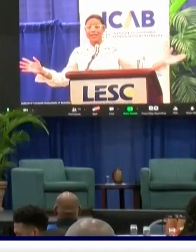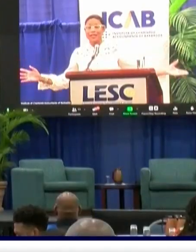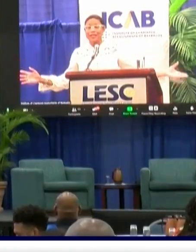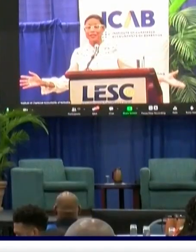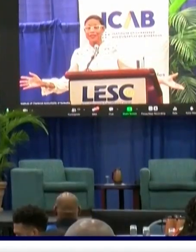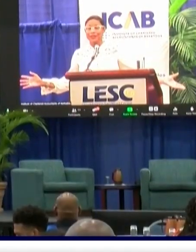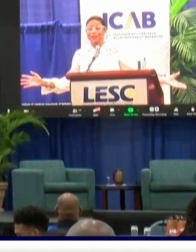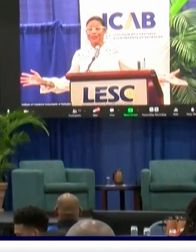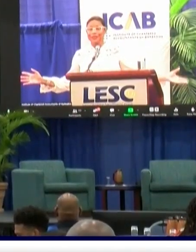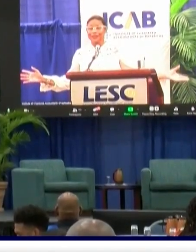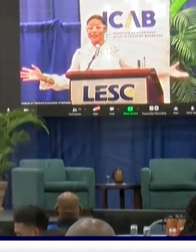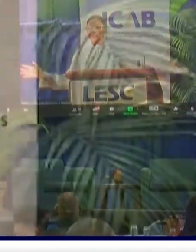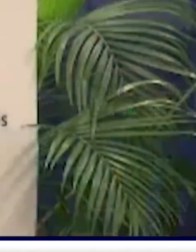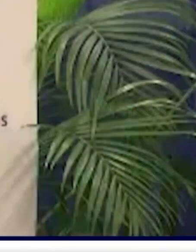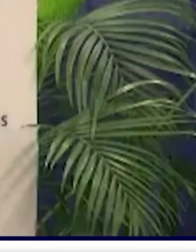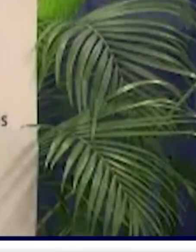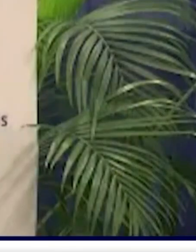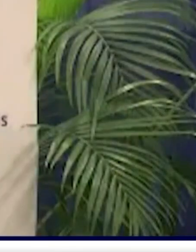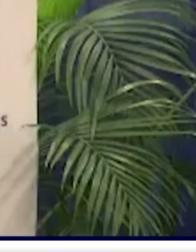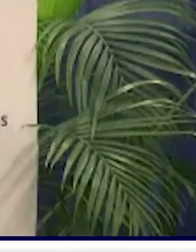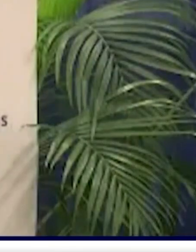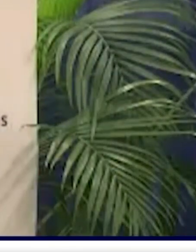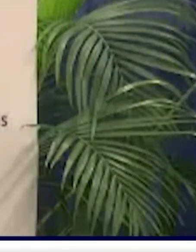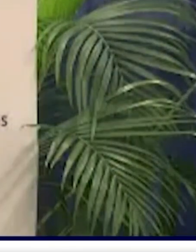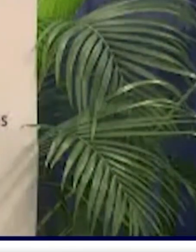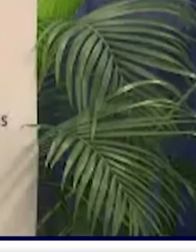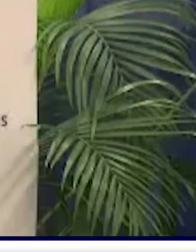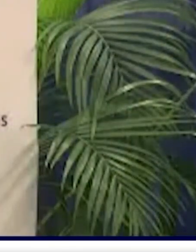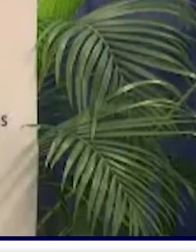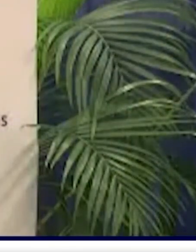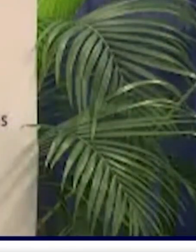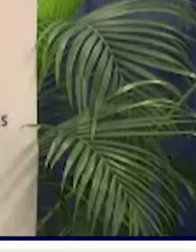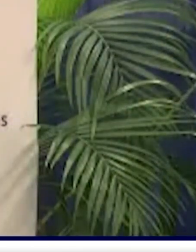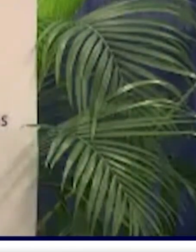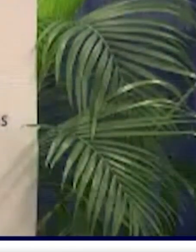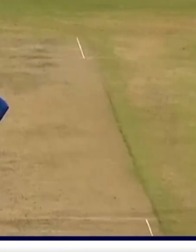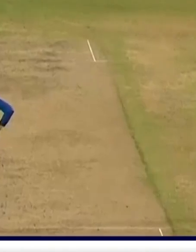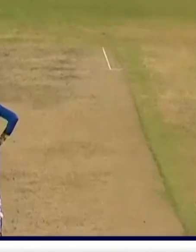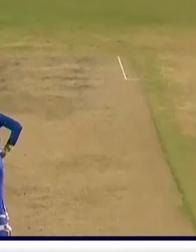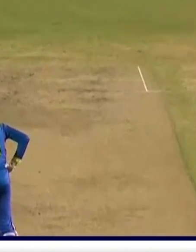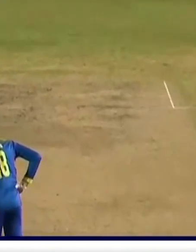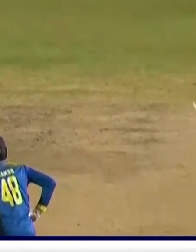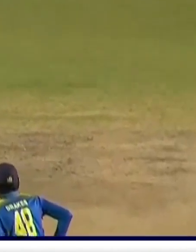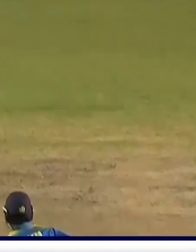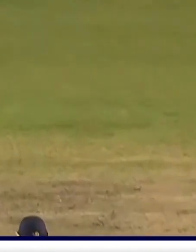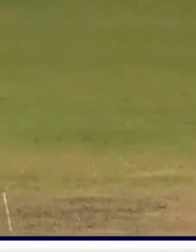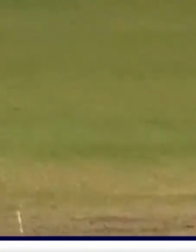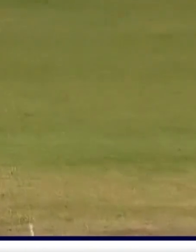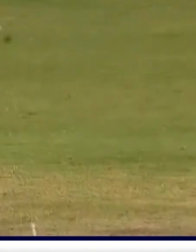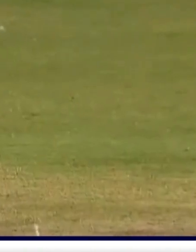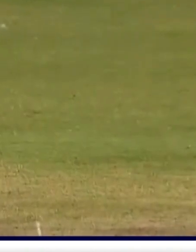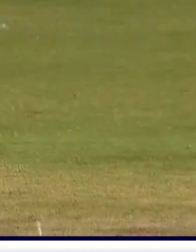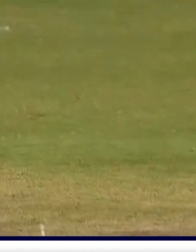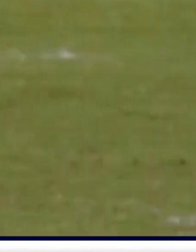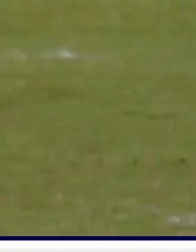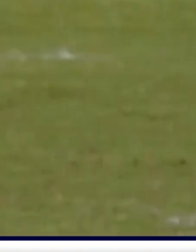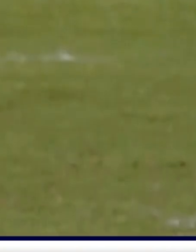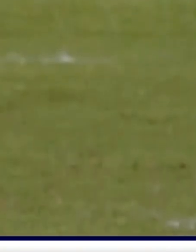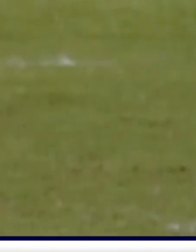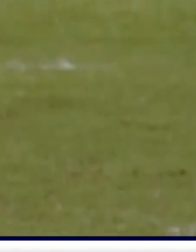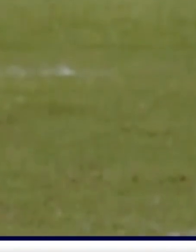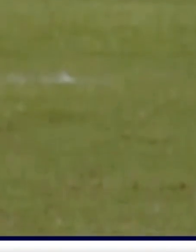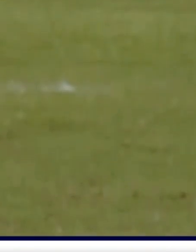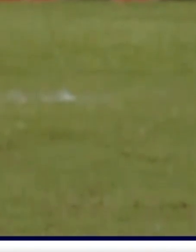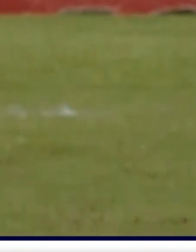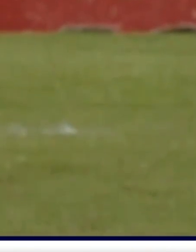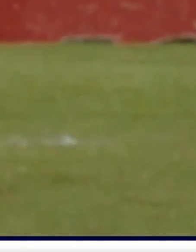days of extensive delays relating to business applications are numbered. And in sports, Barbados Pride miss out on another Super